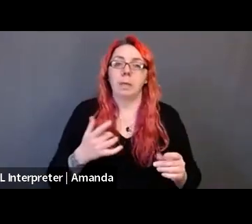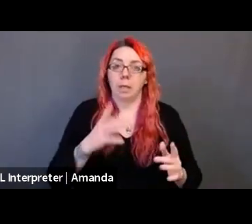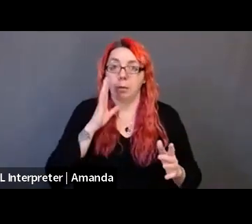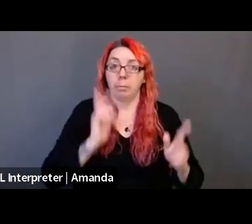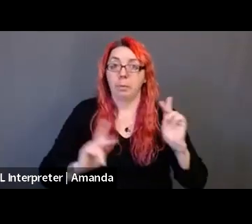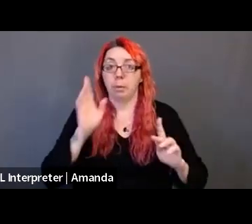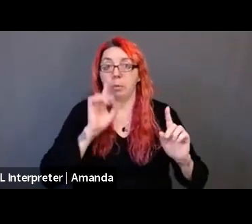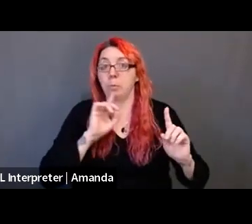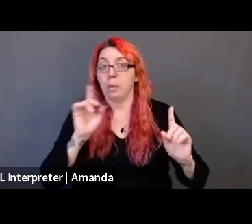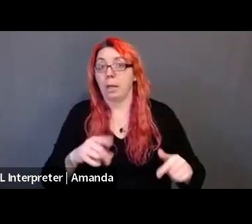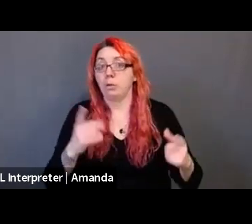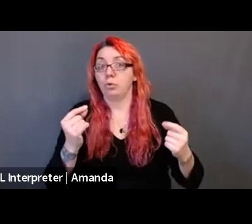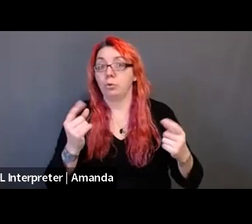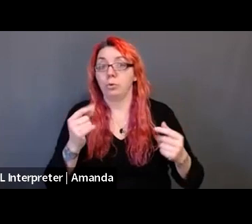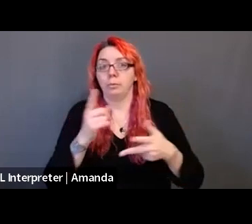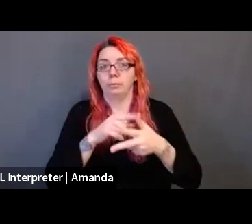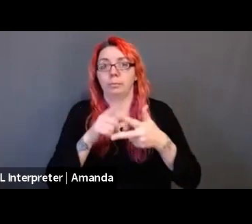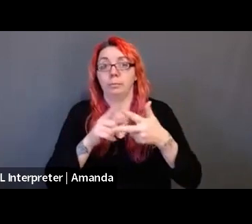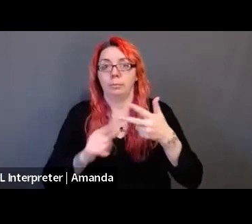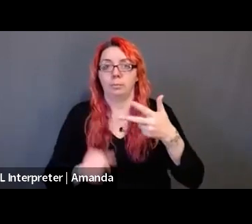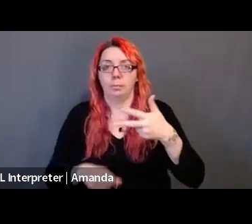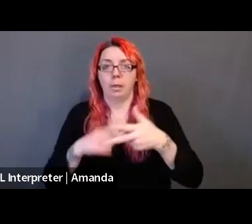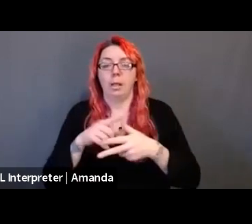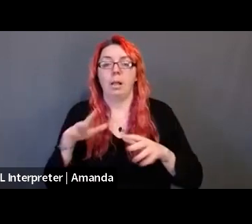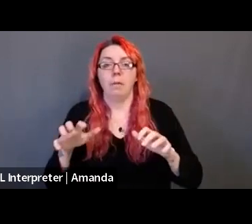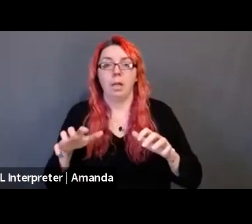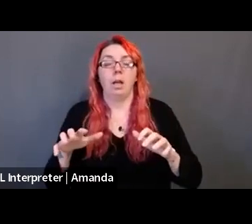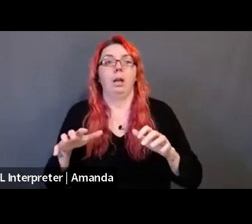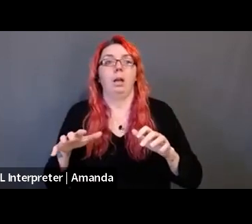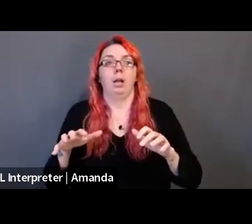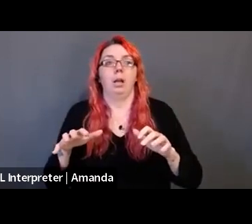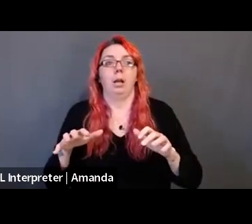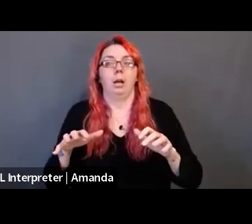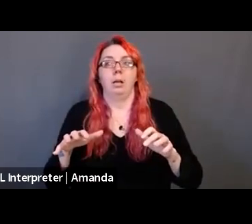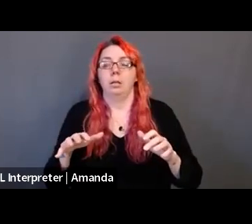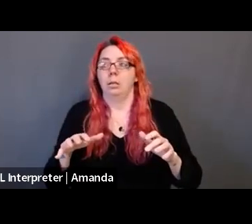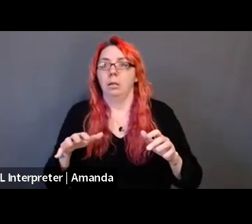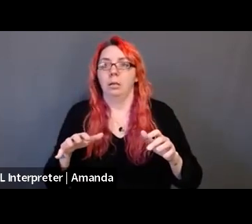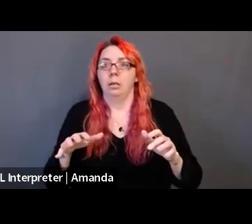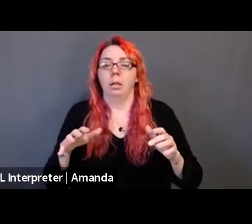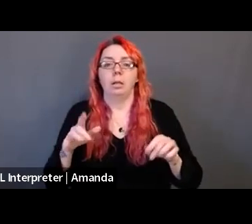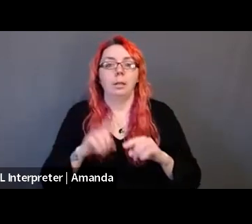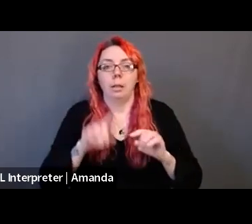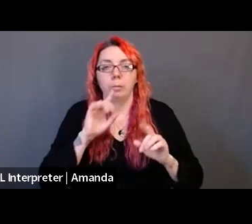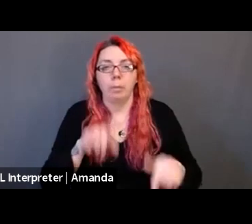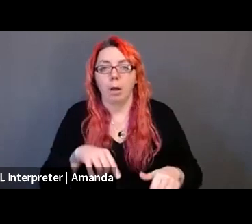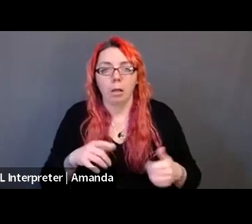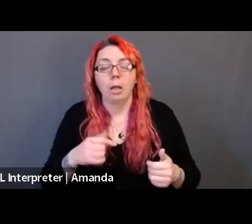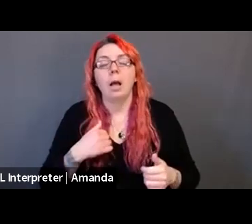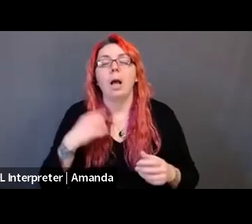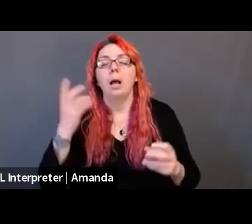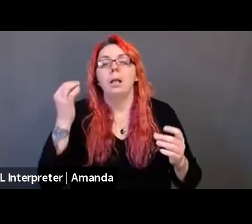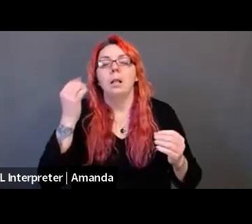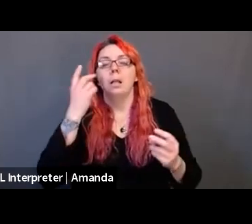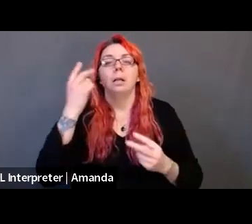you have that freeze initially. I can't believe that was what happened. And if I think back to that hall, when Kristen and I were facilitating that day,